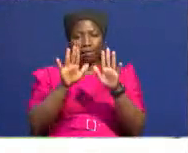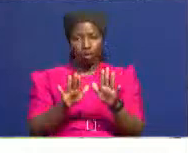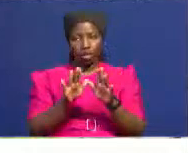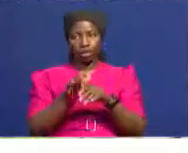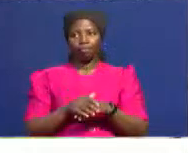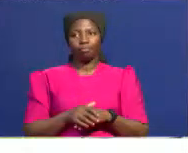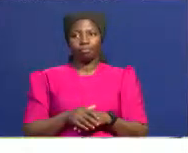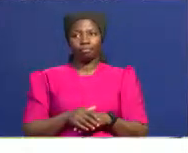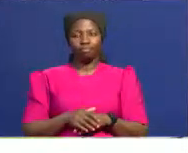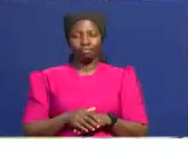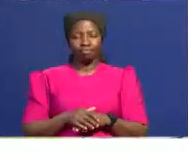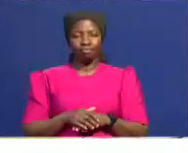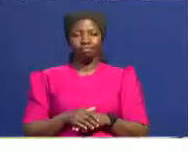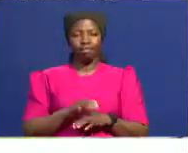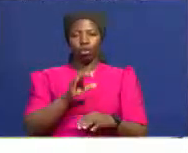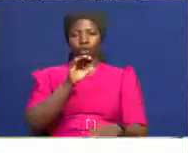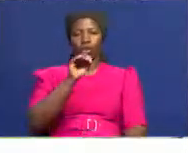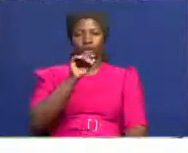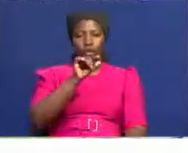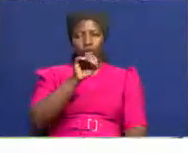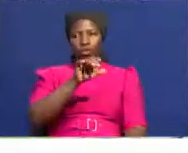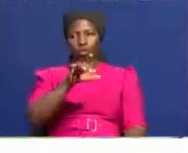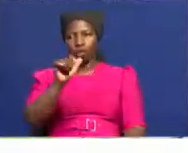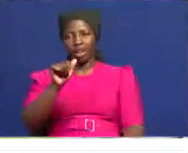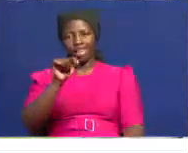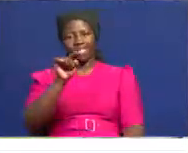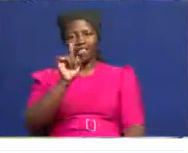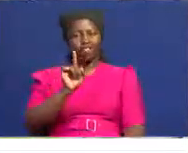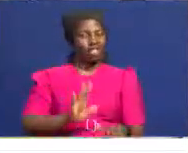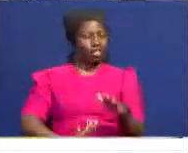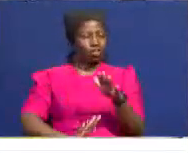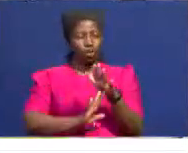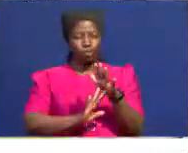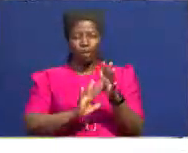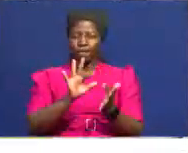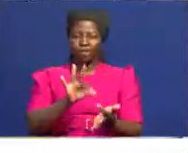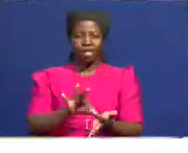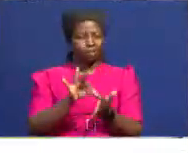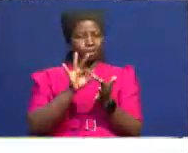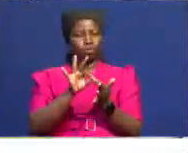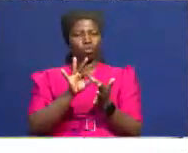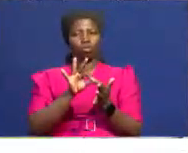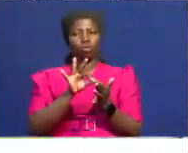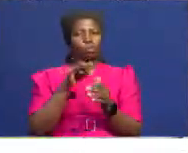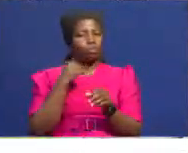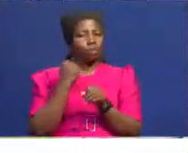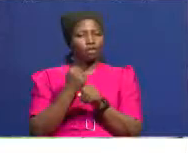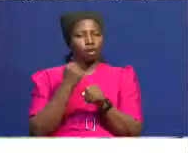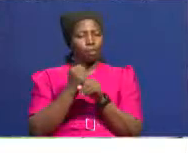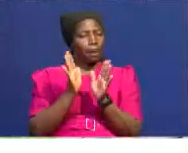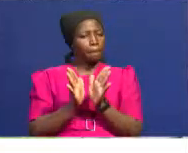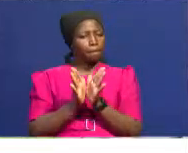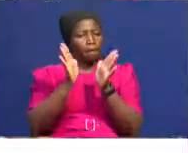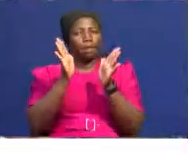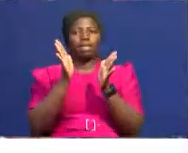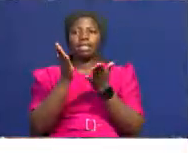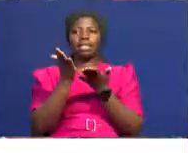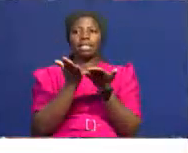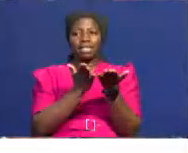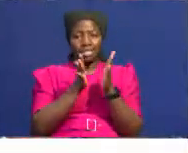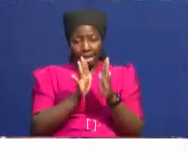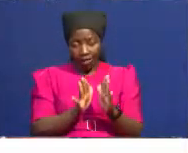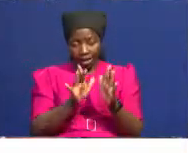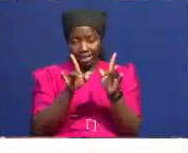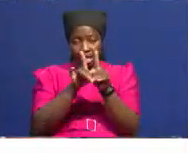stood head and shoulders among the finest of exemplary public servants.